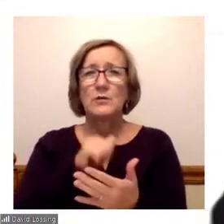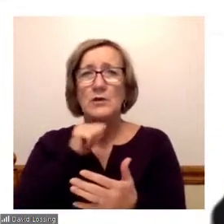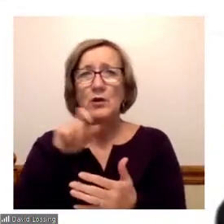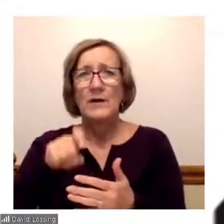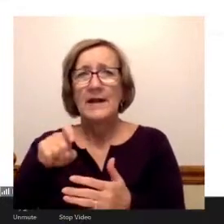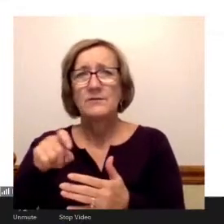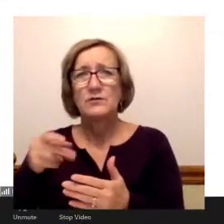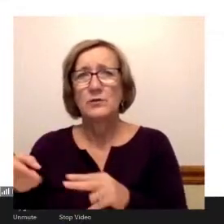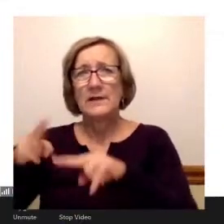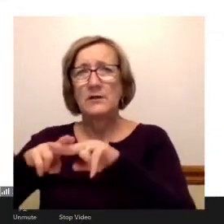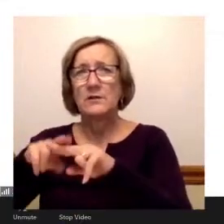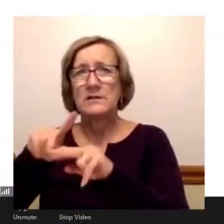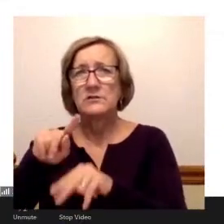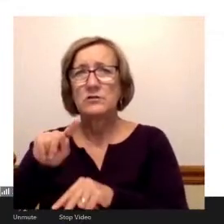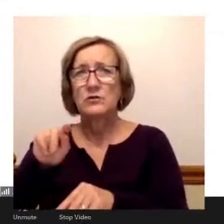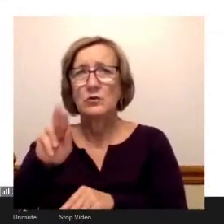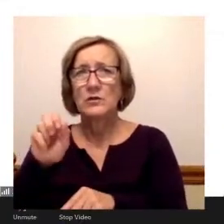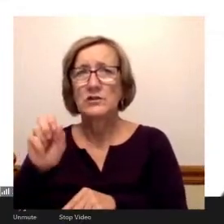Thank you.